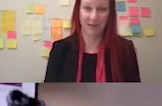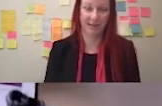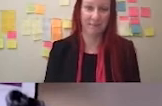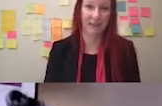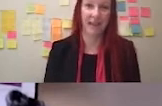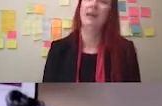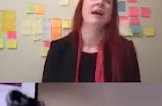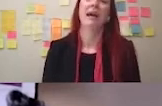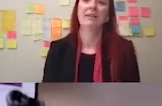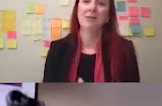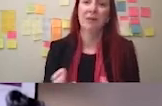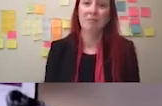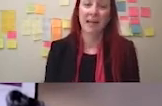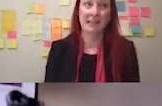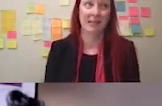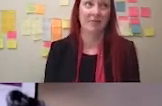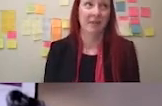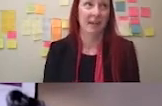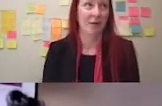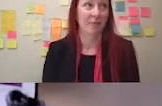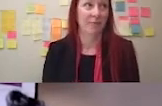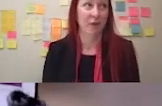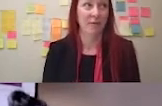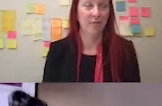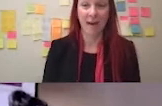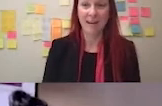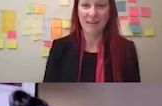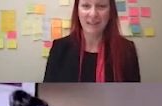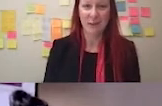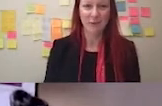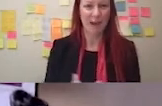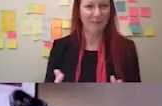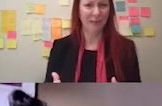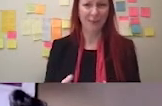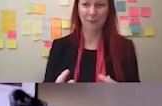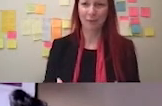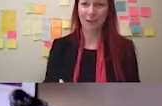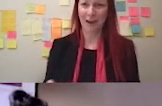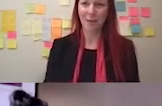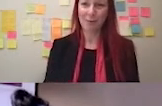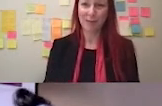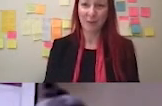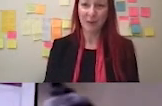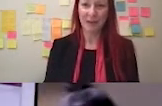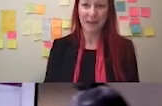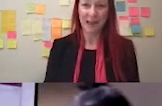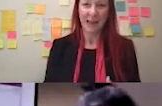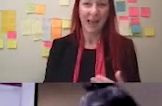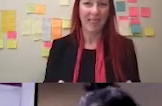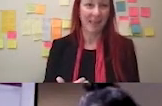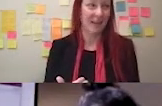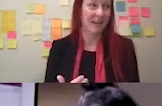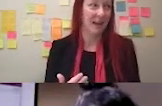and doing things. And so in my discovery of trying to find myself and first of all figure out what was going